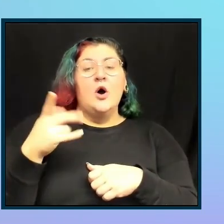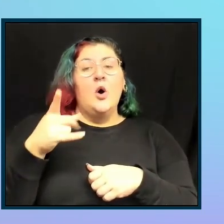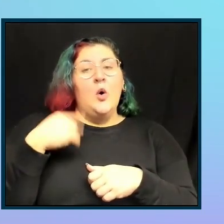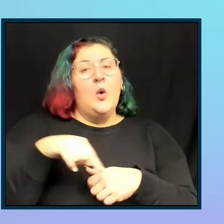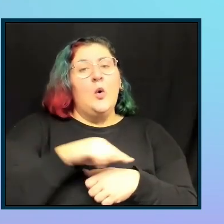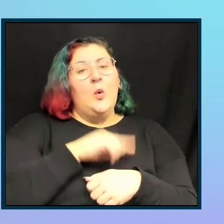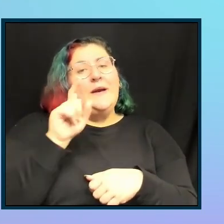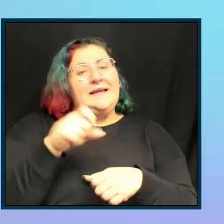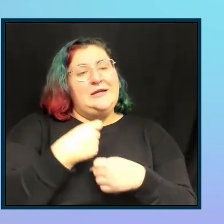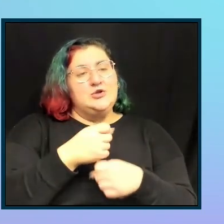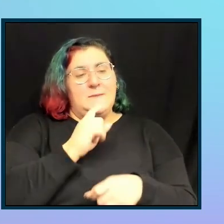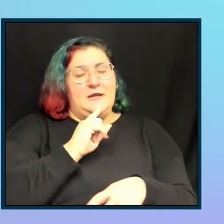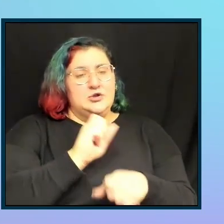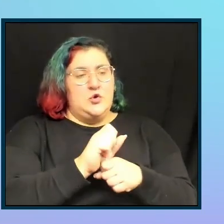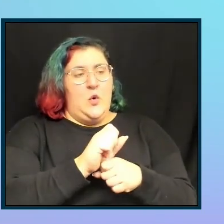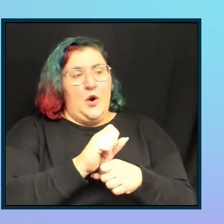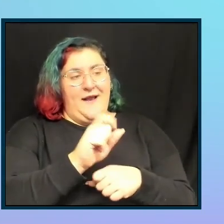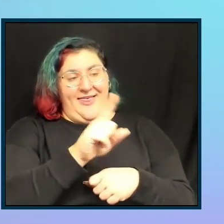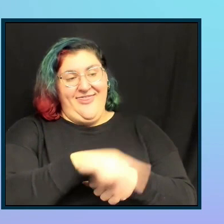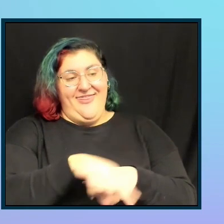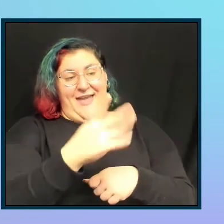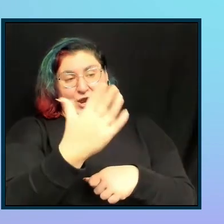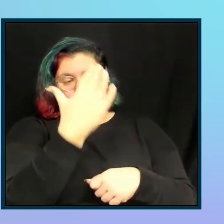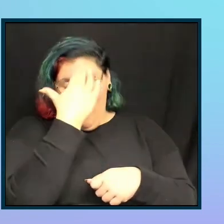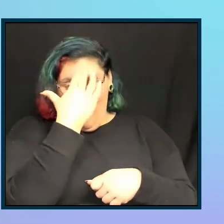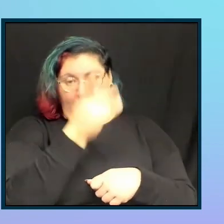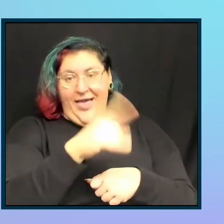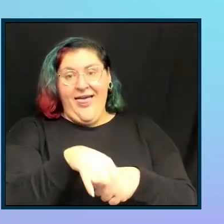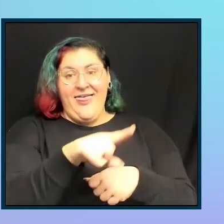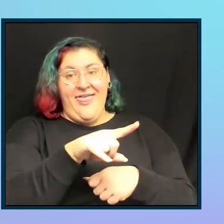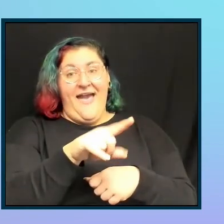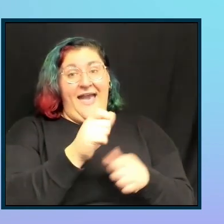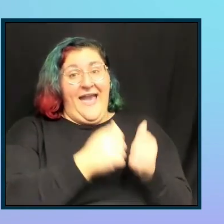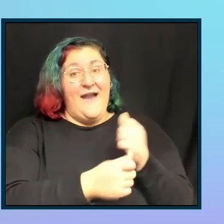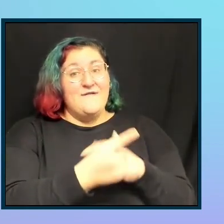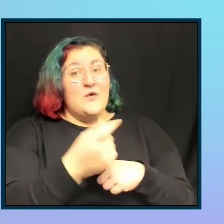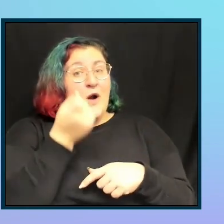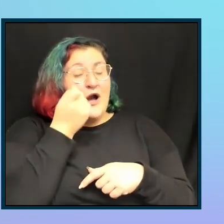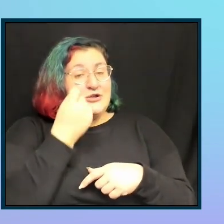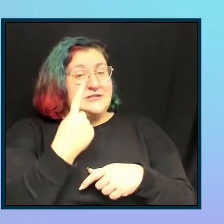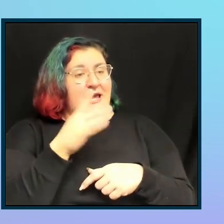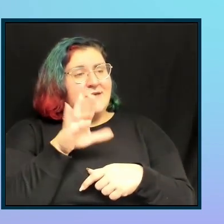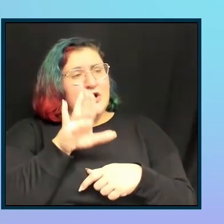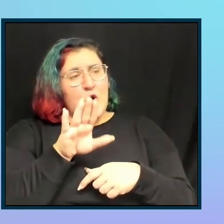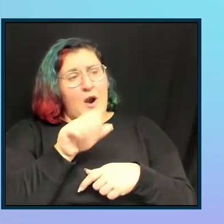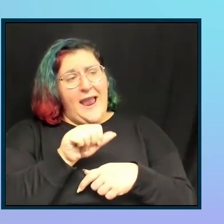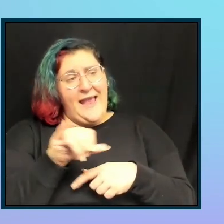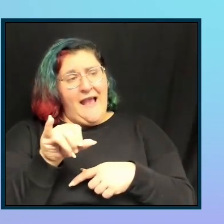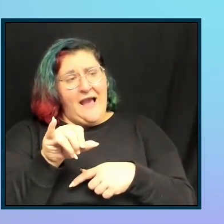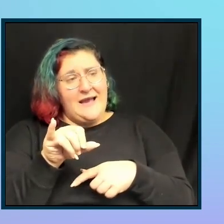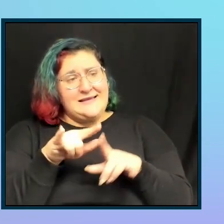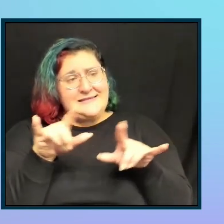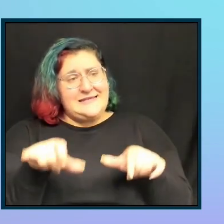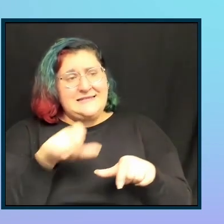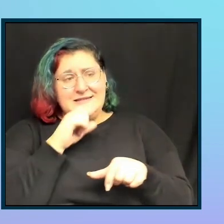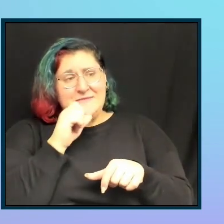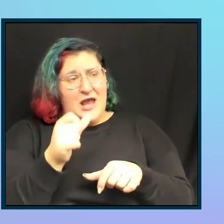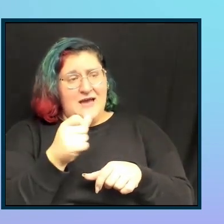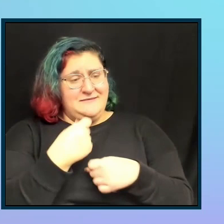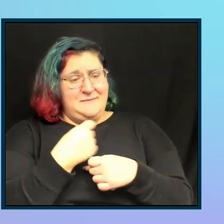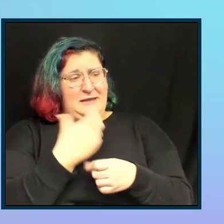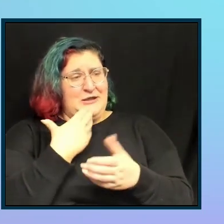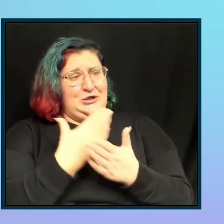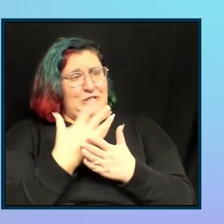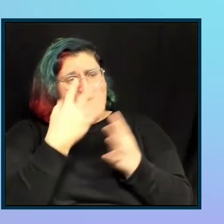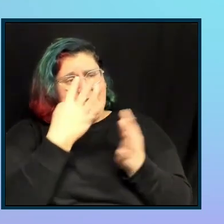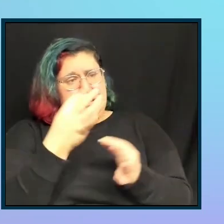sure that they know and understand, hey, the decisions that your AI is making are not good for me, and I would like it to make